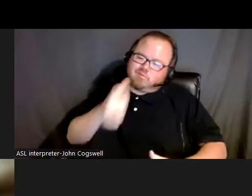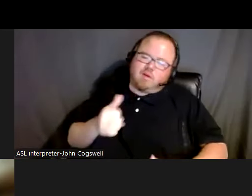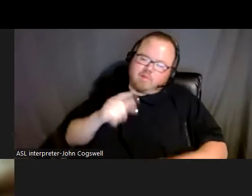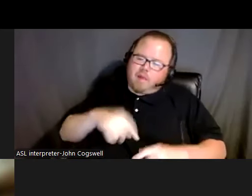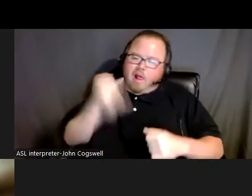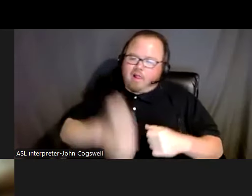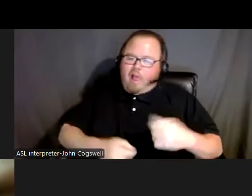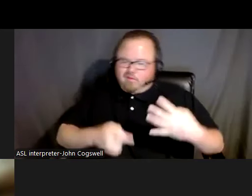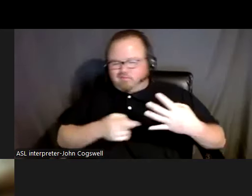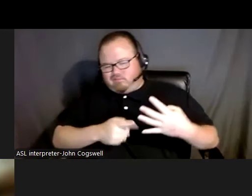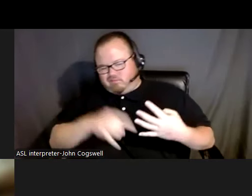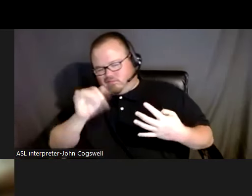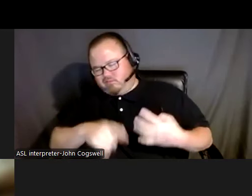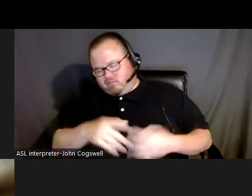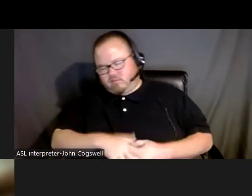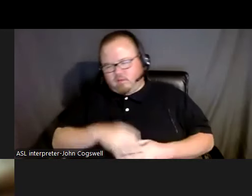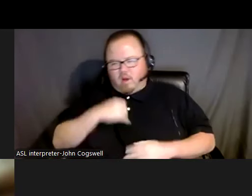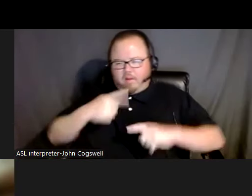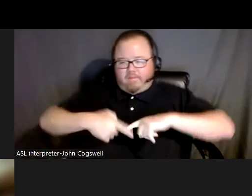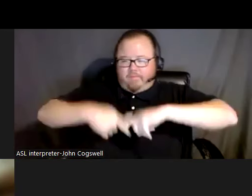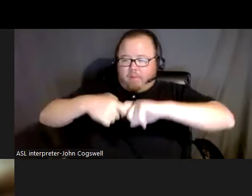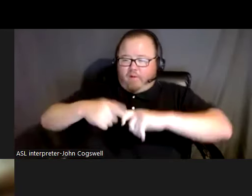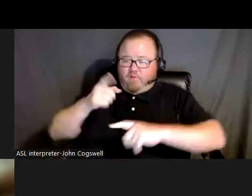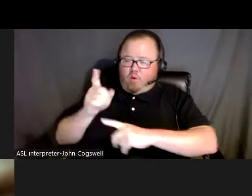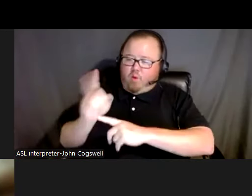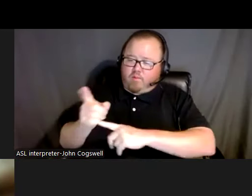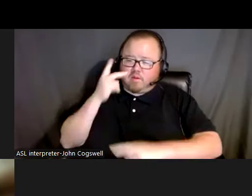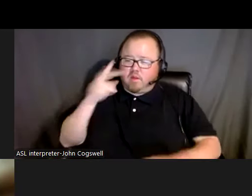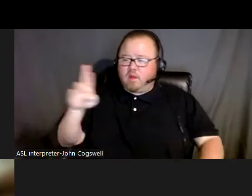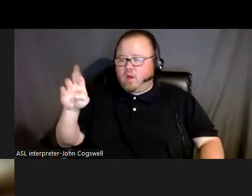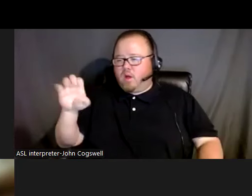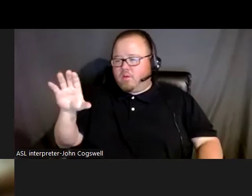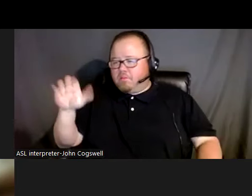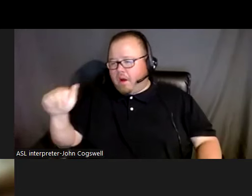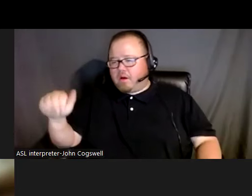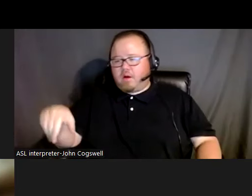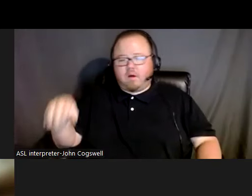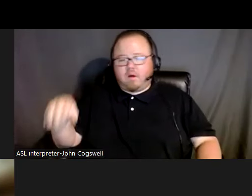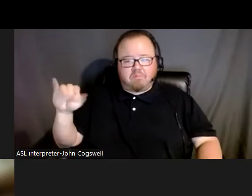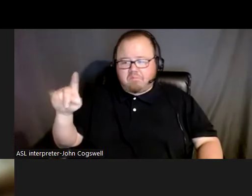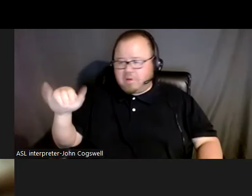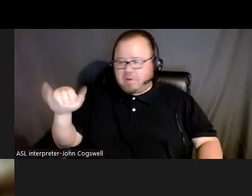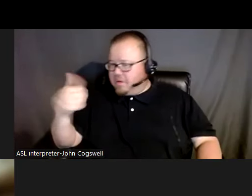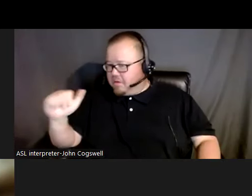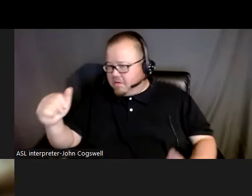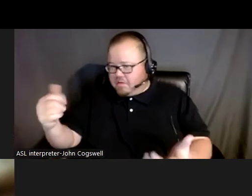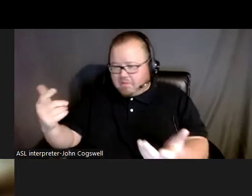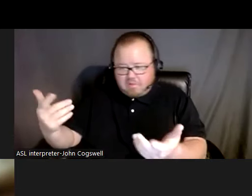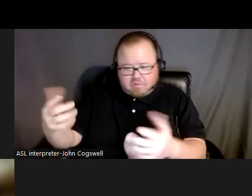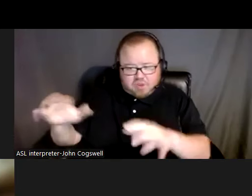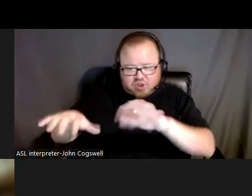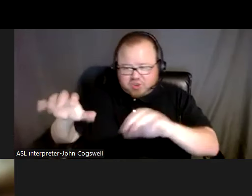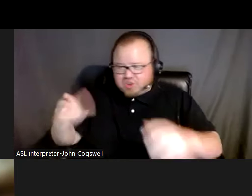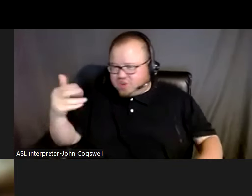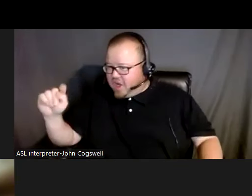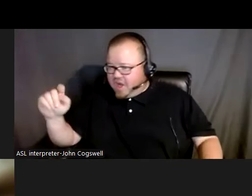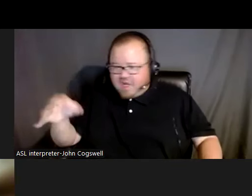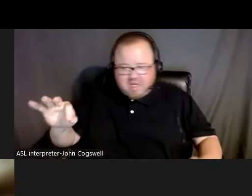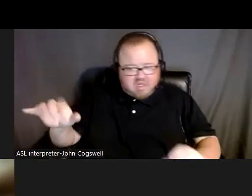is. I'm going to pause for 1 second and see, Rebecca, Mindy, is there anything like vital we need to cover at the